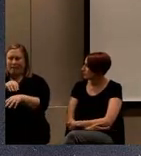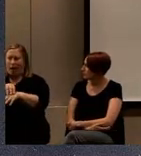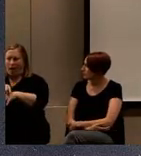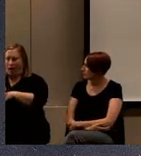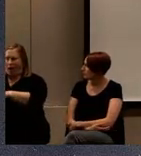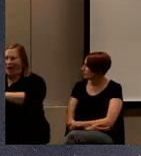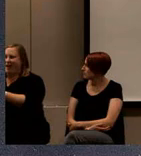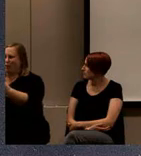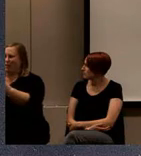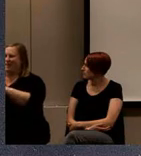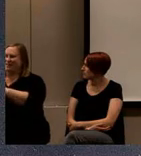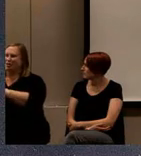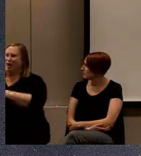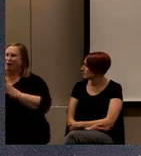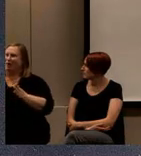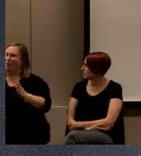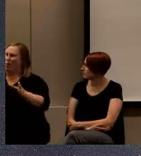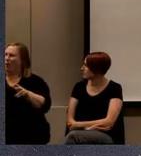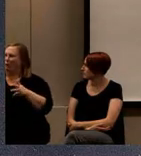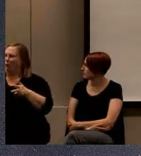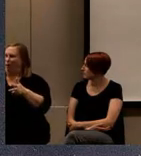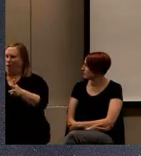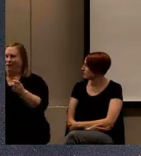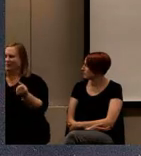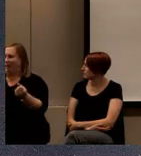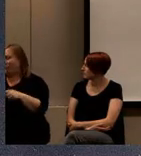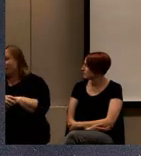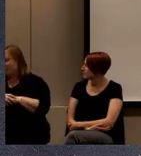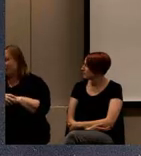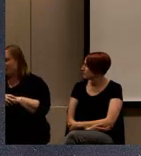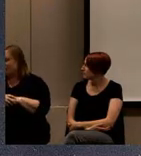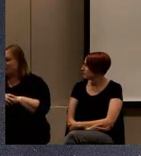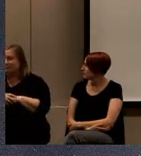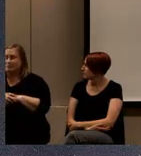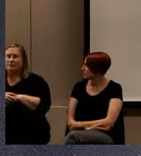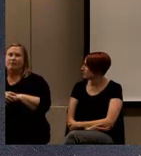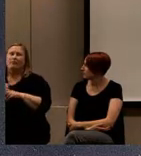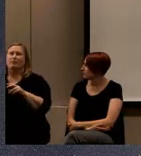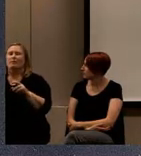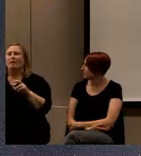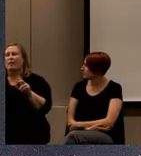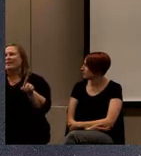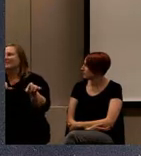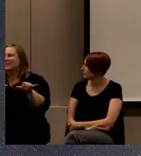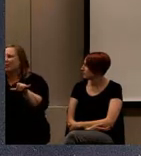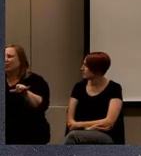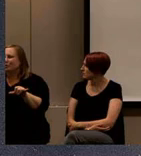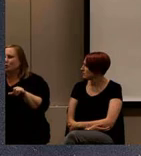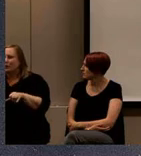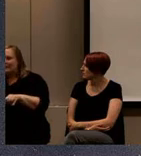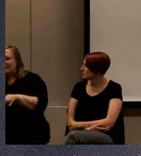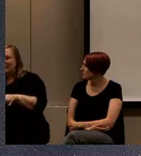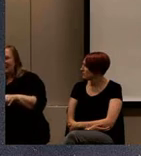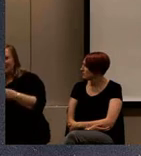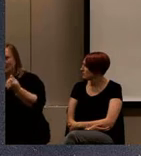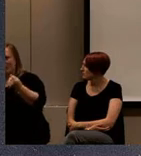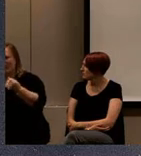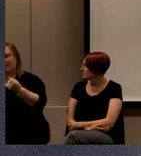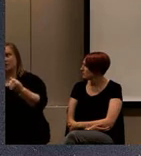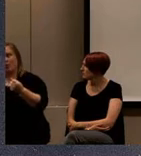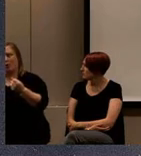the road with those older drivers. And the same is true about any issue. Teen driving, that's one of our other top four